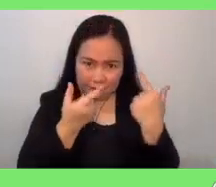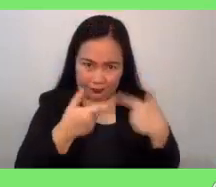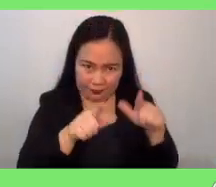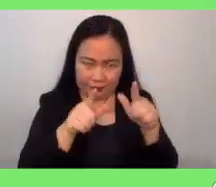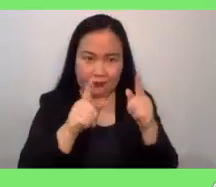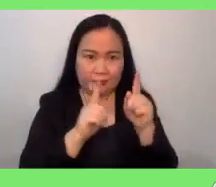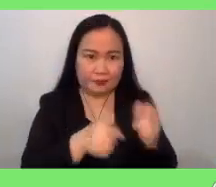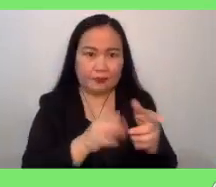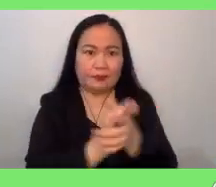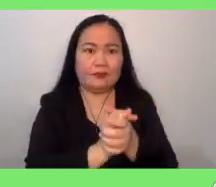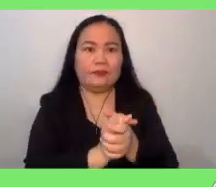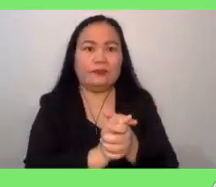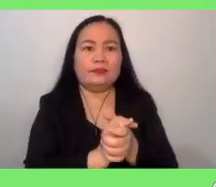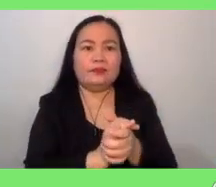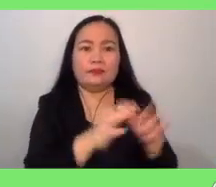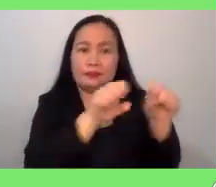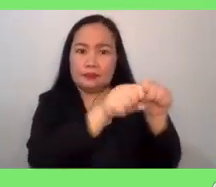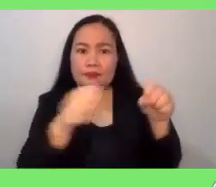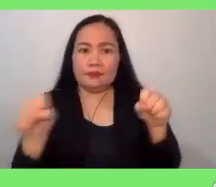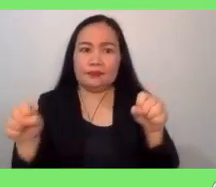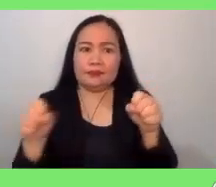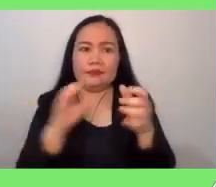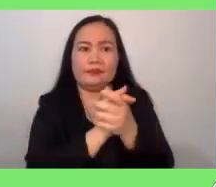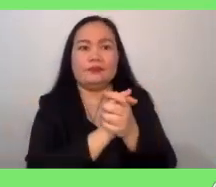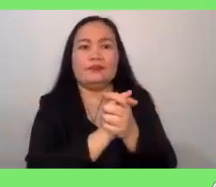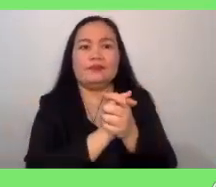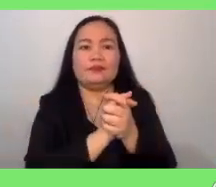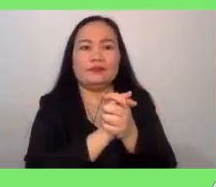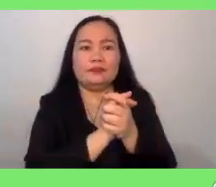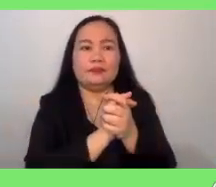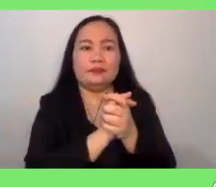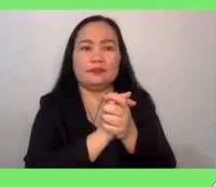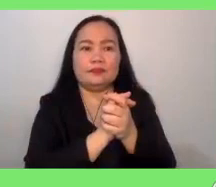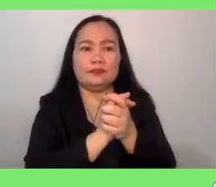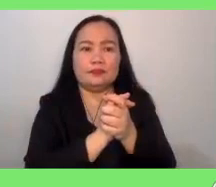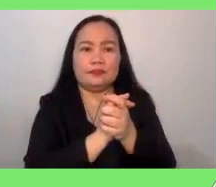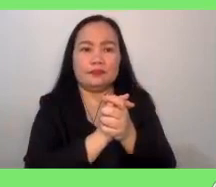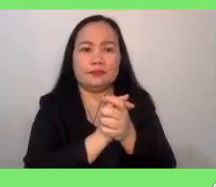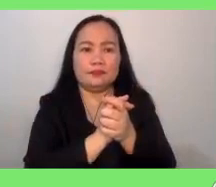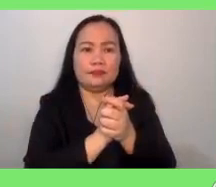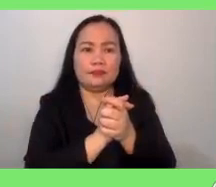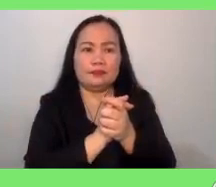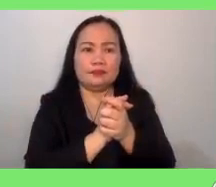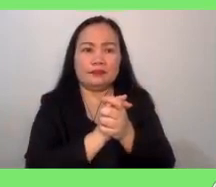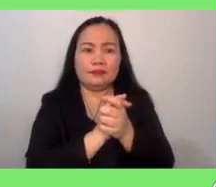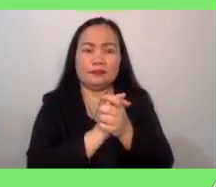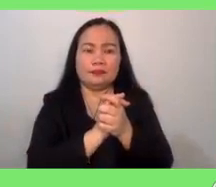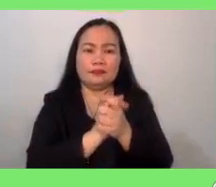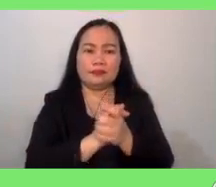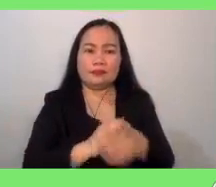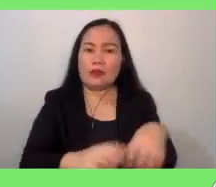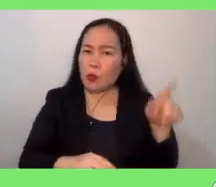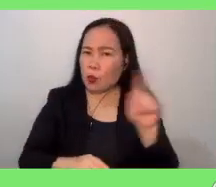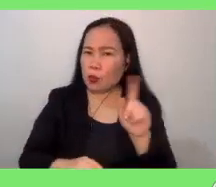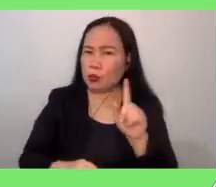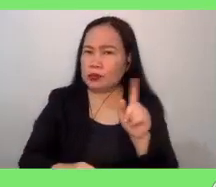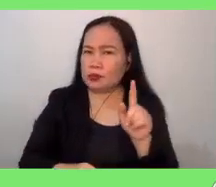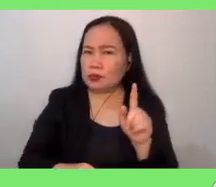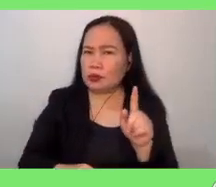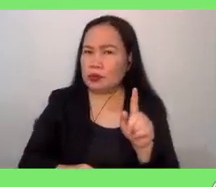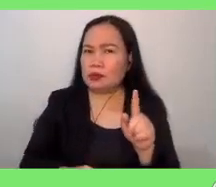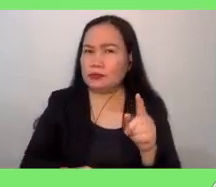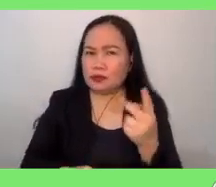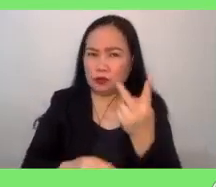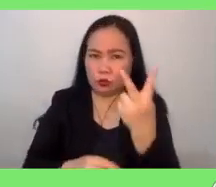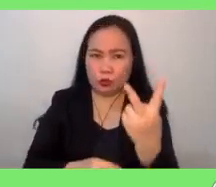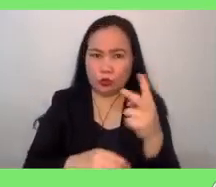So let us answer. So a sentence which states that two expressions are, ano dapat ang equation natin? Ano dapat yung two